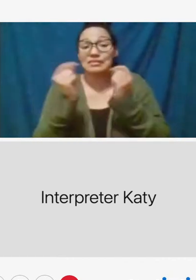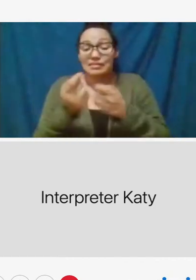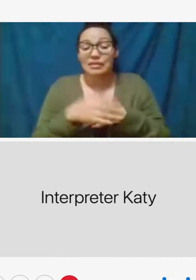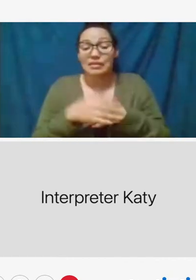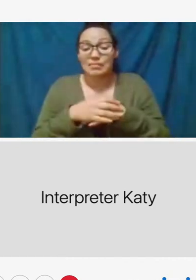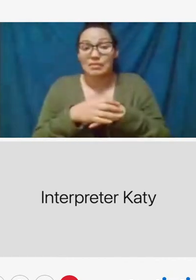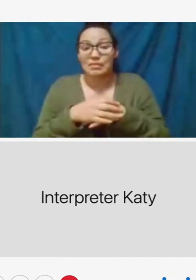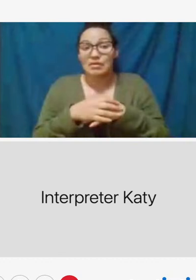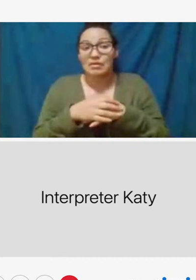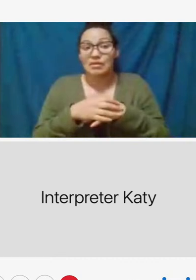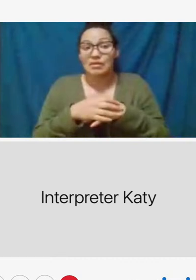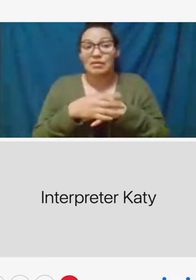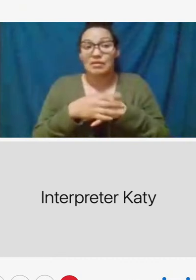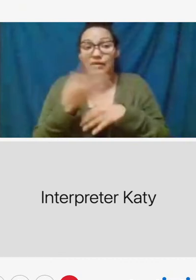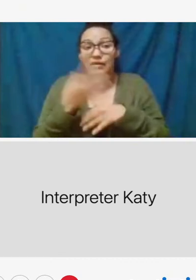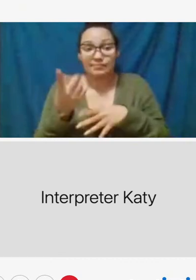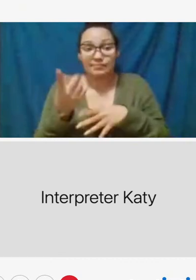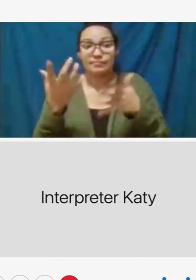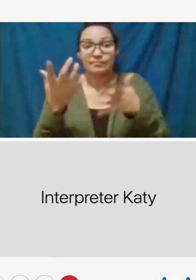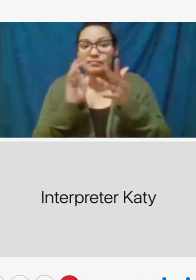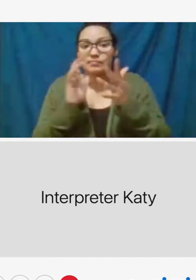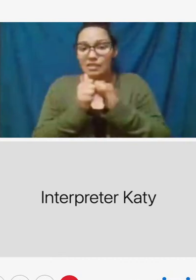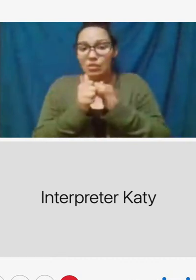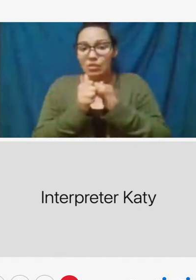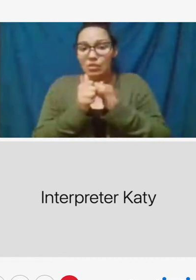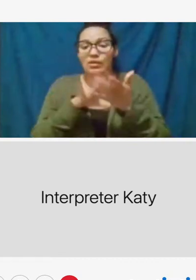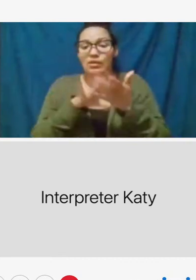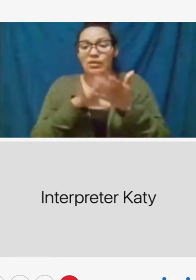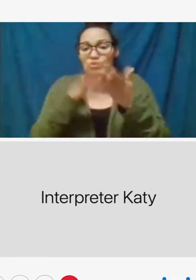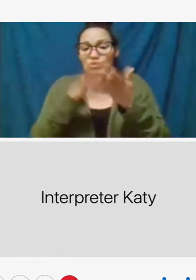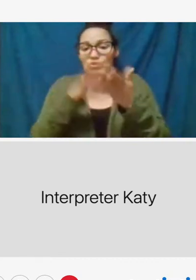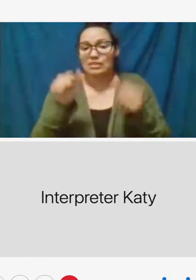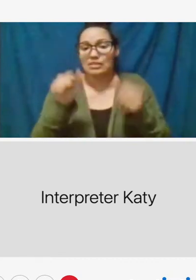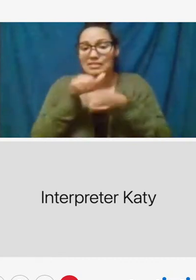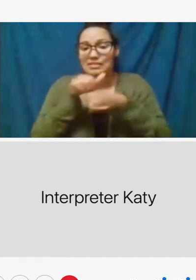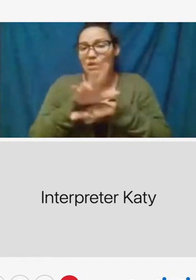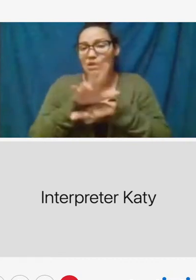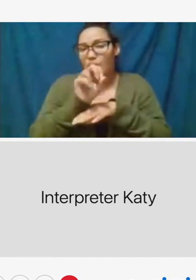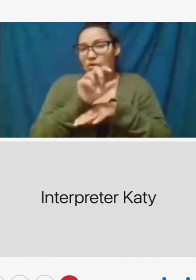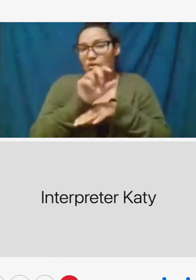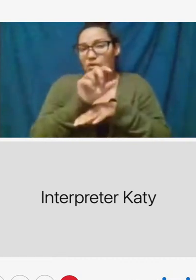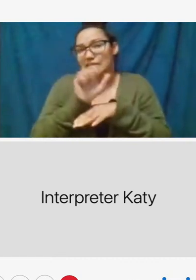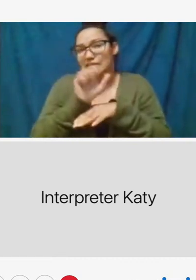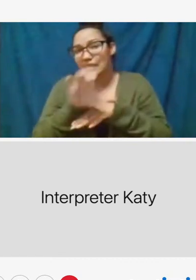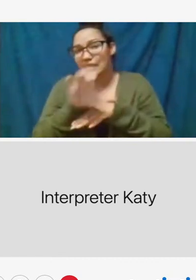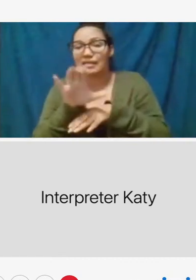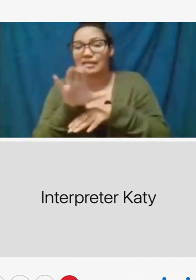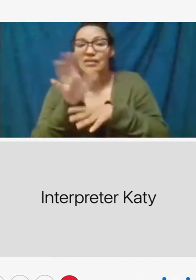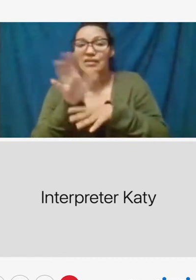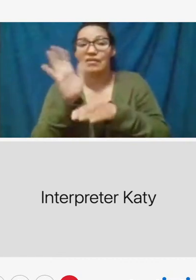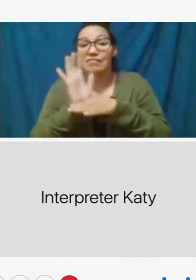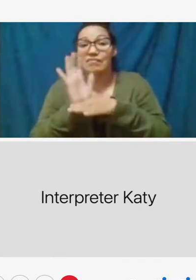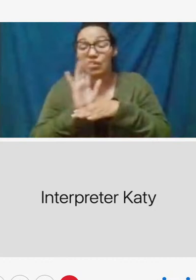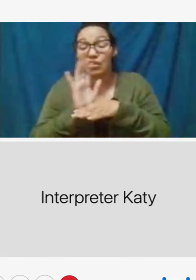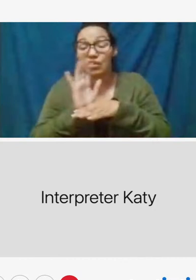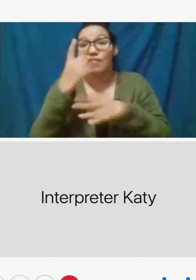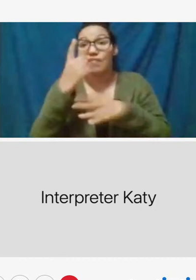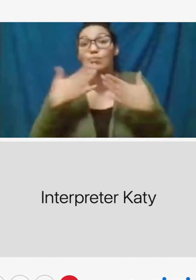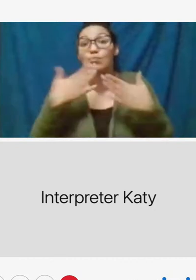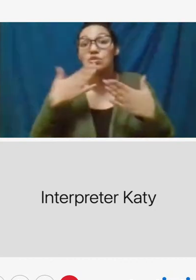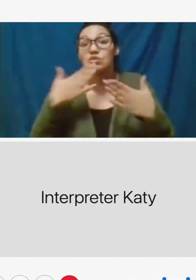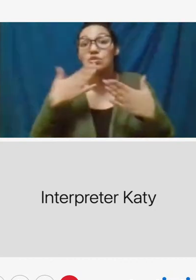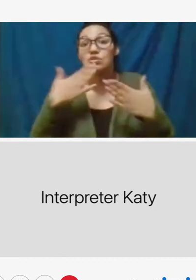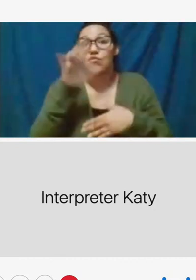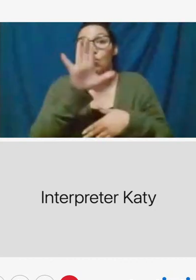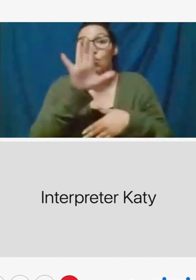can submit a 30 to second video of appreciation uh and and for their uh or either their lunch